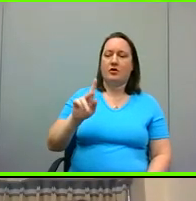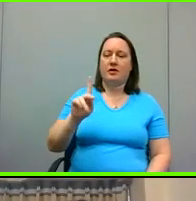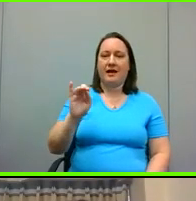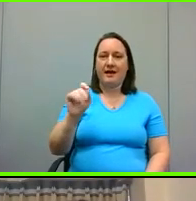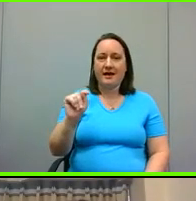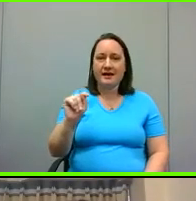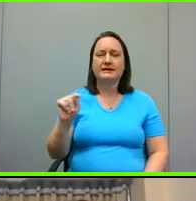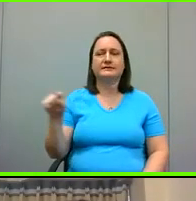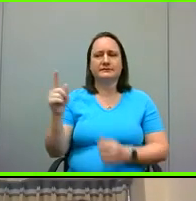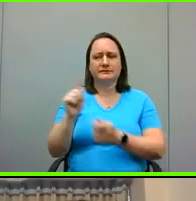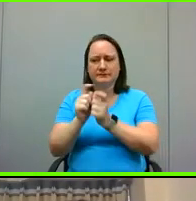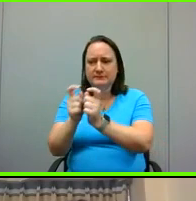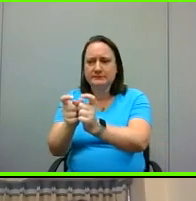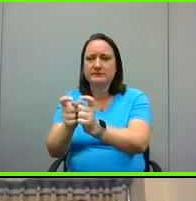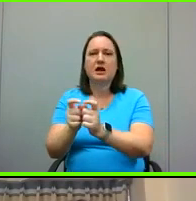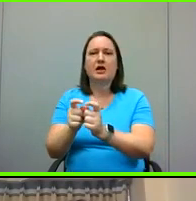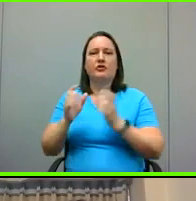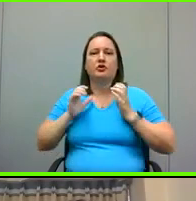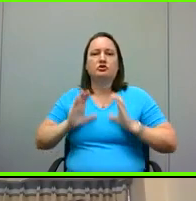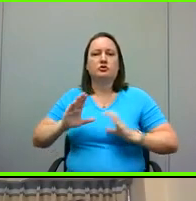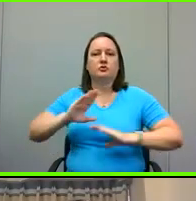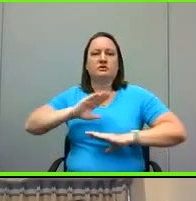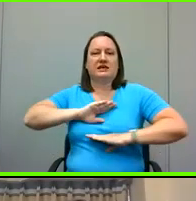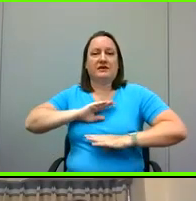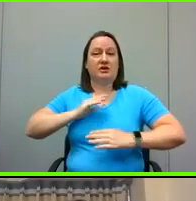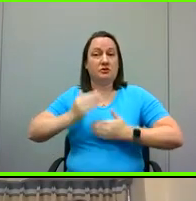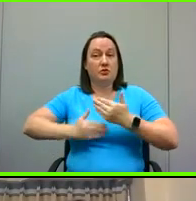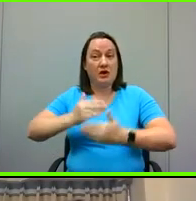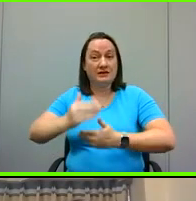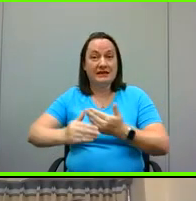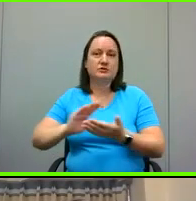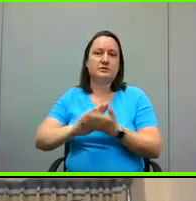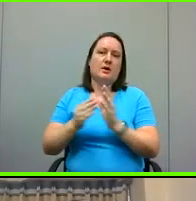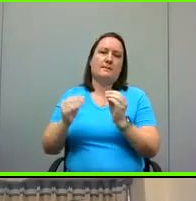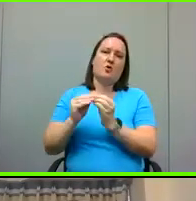the consumer satisfaction process and make it relevant.